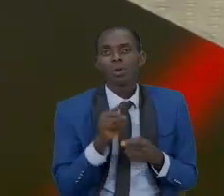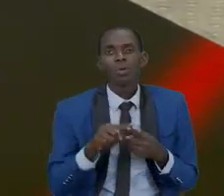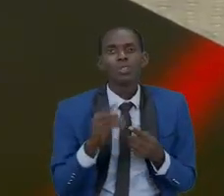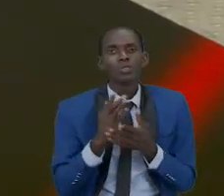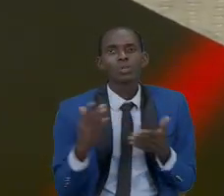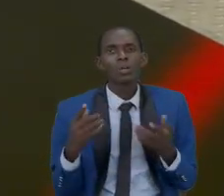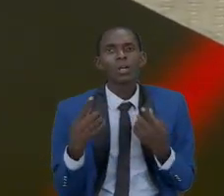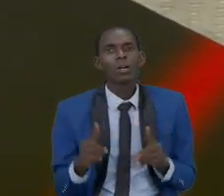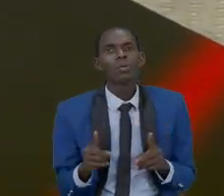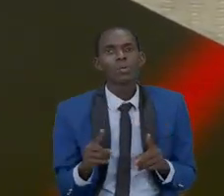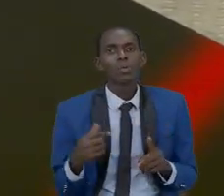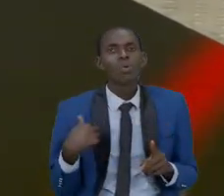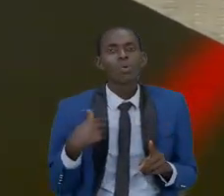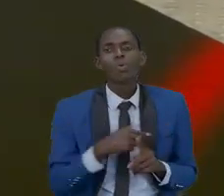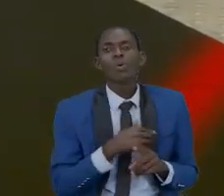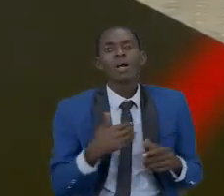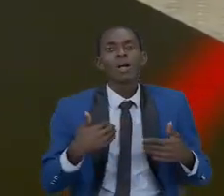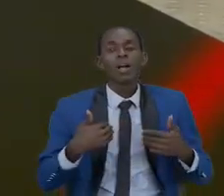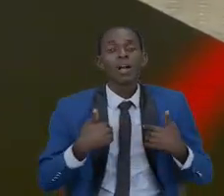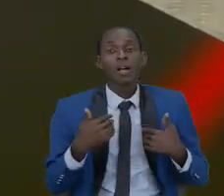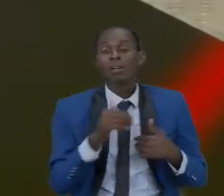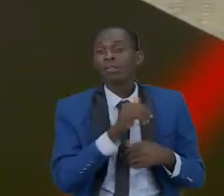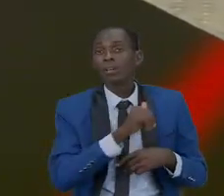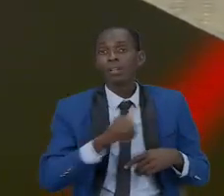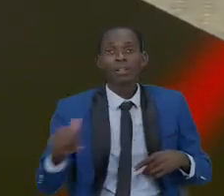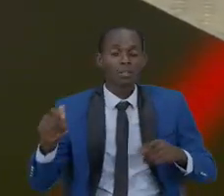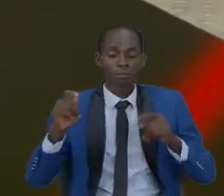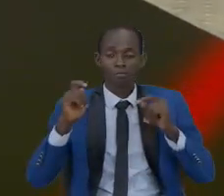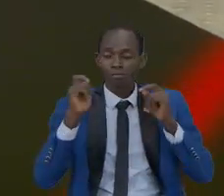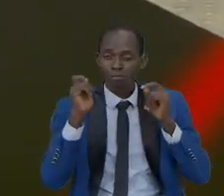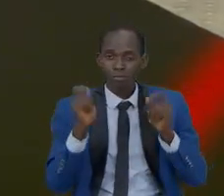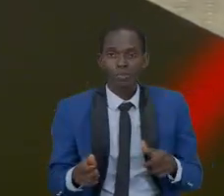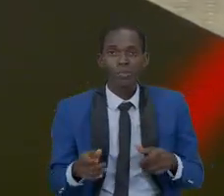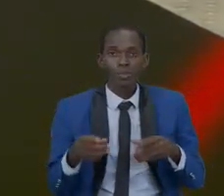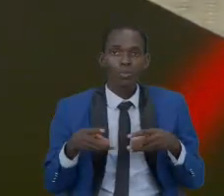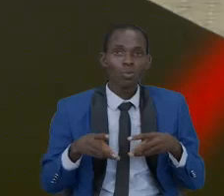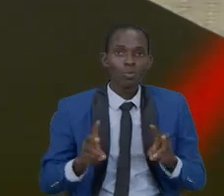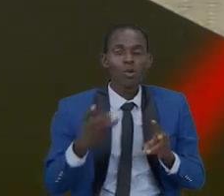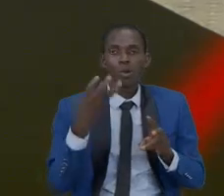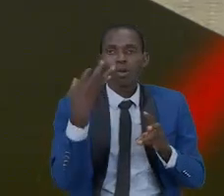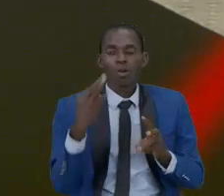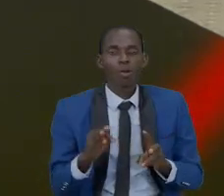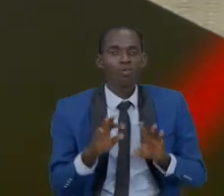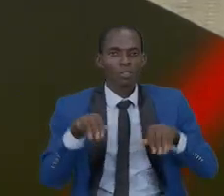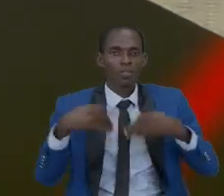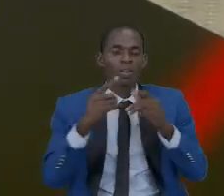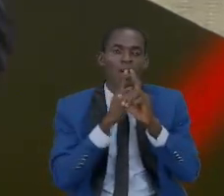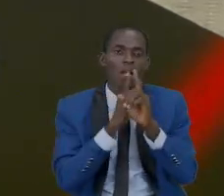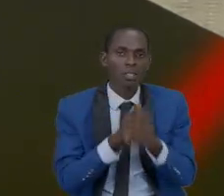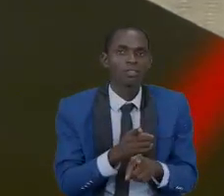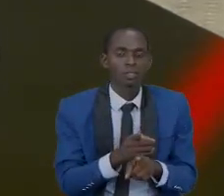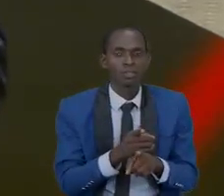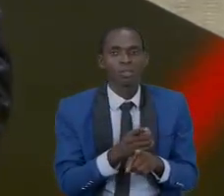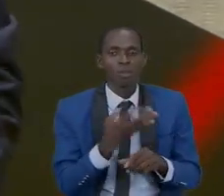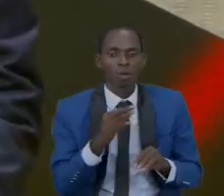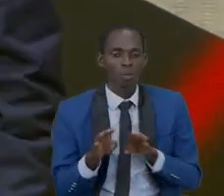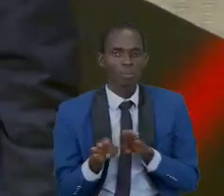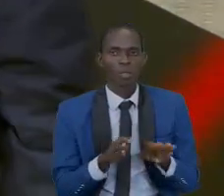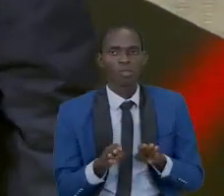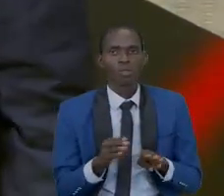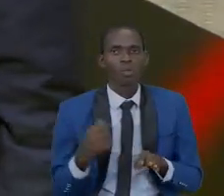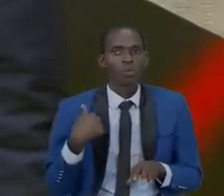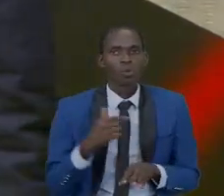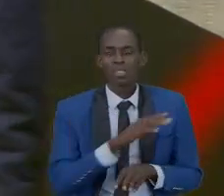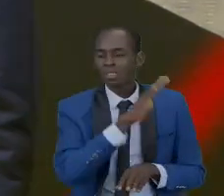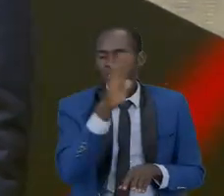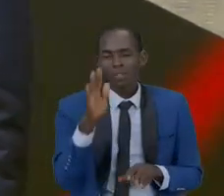happens we have an automatic way of responding of reacting we never